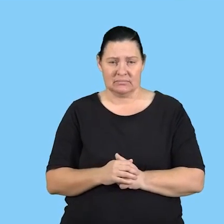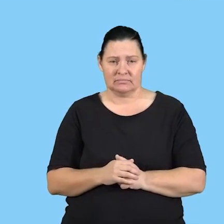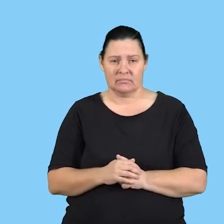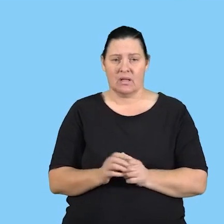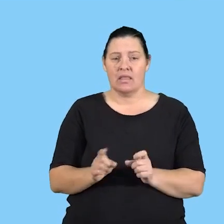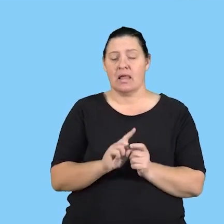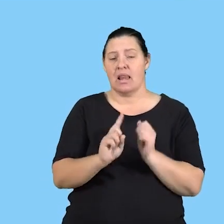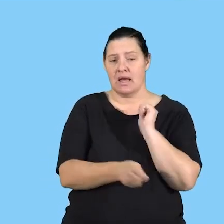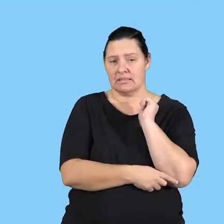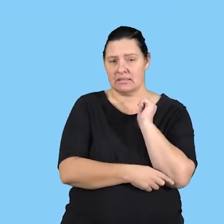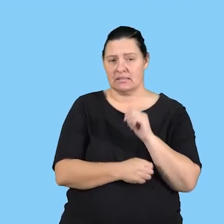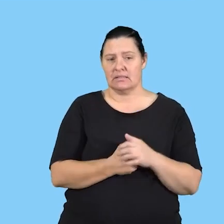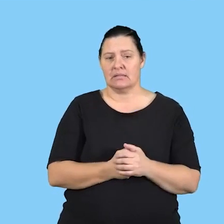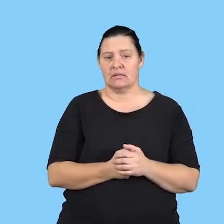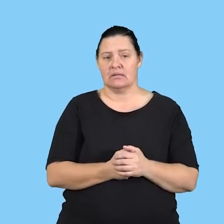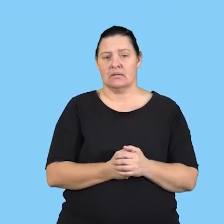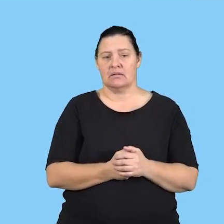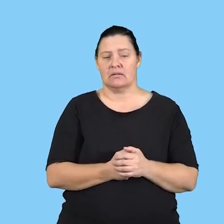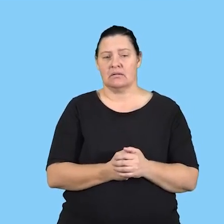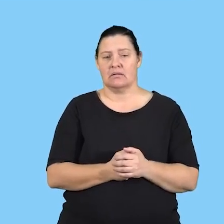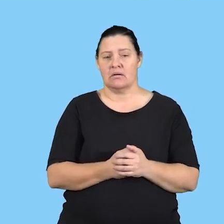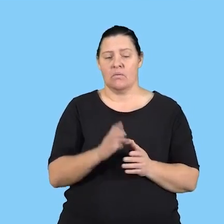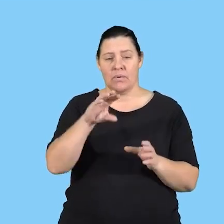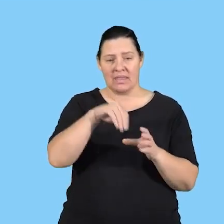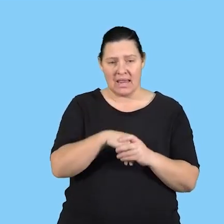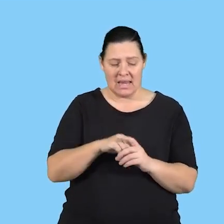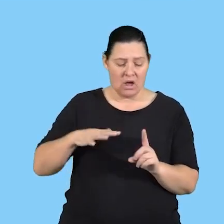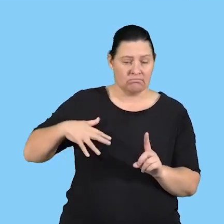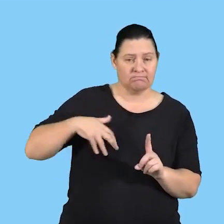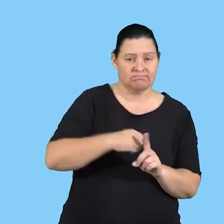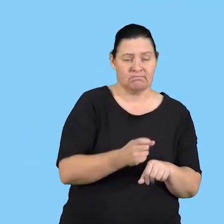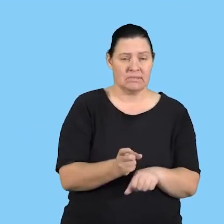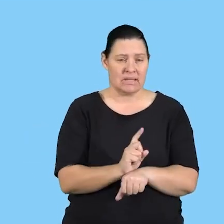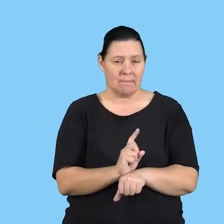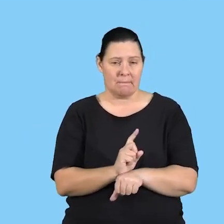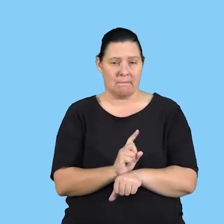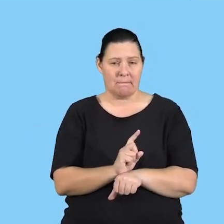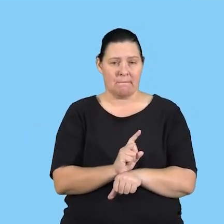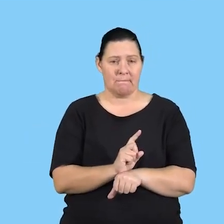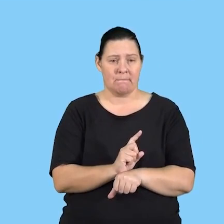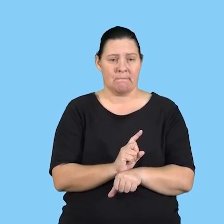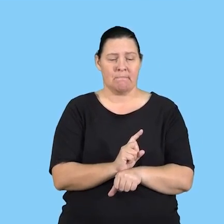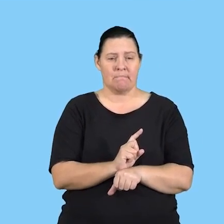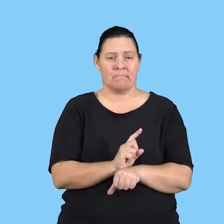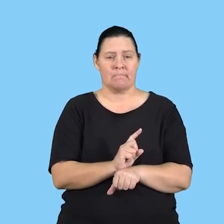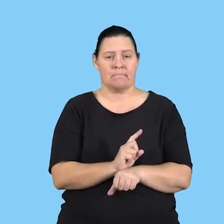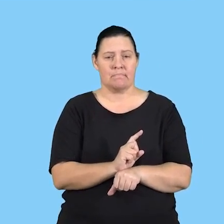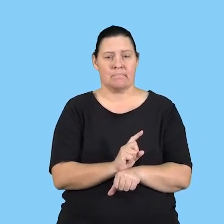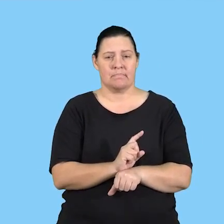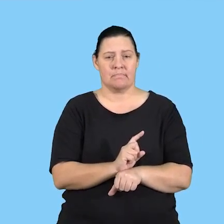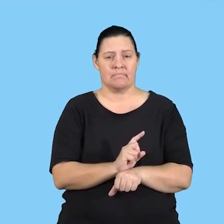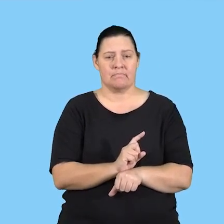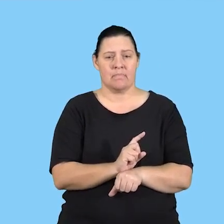and then lastly, also in this recovery period, there will be a